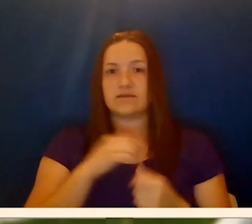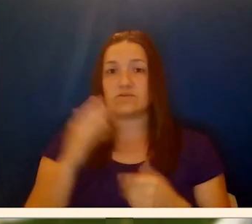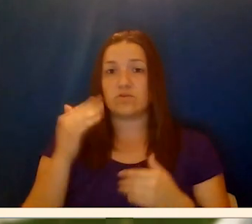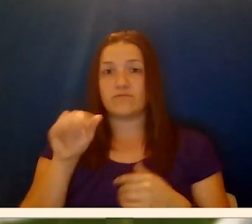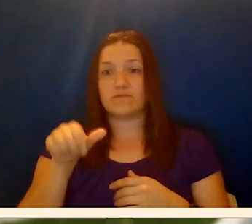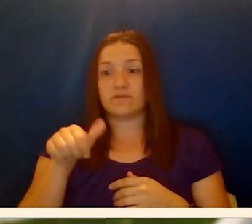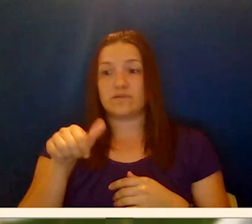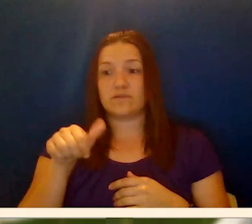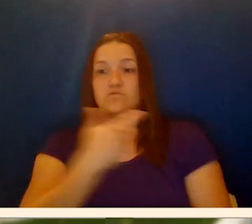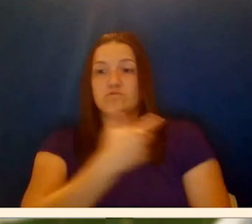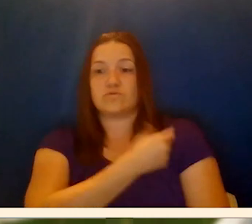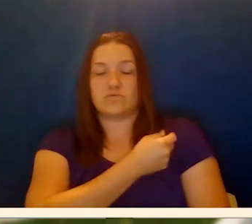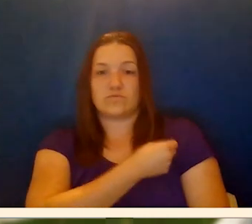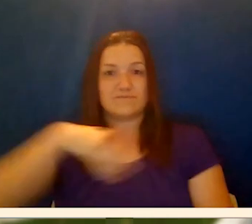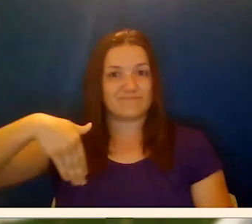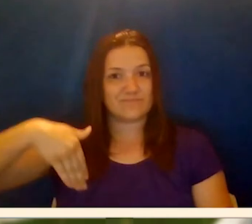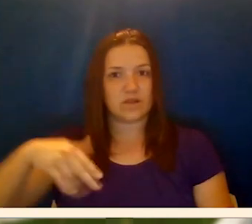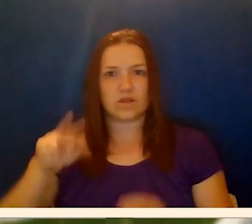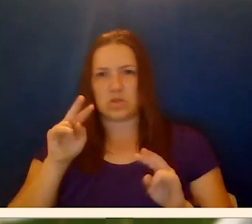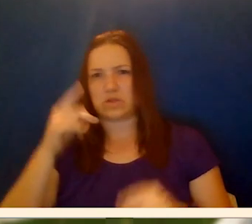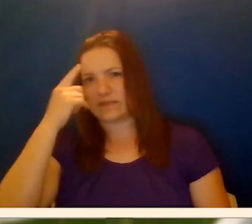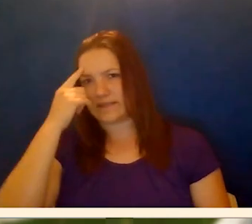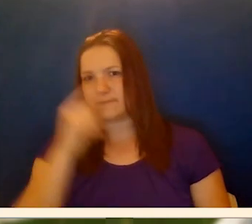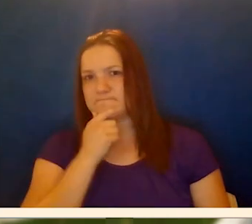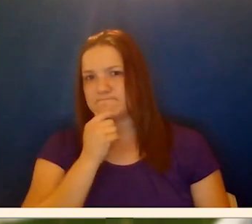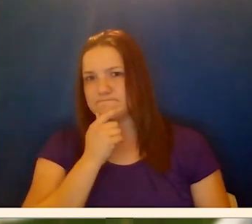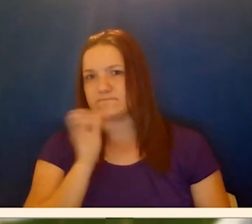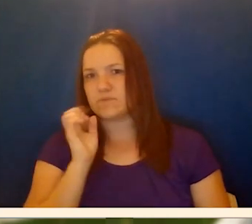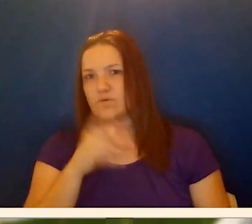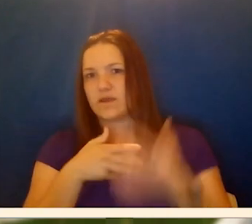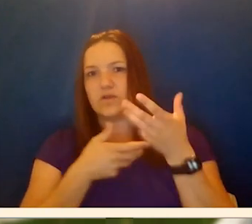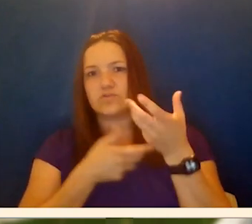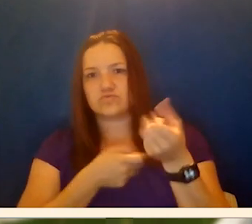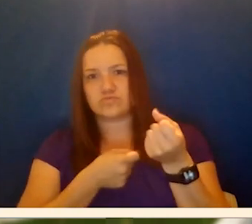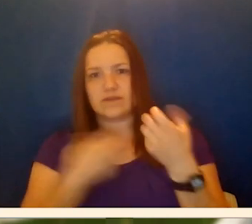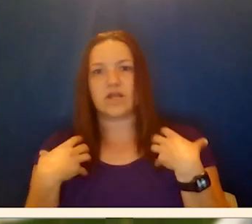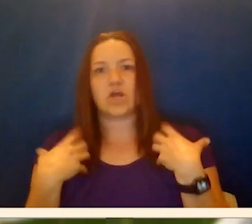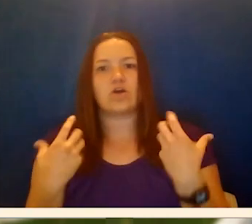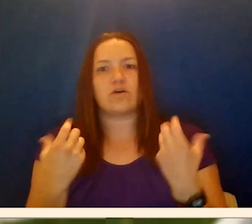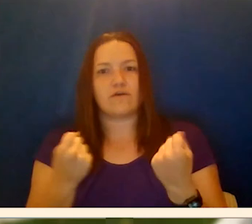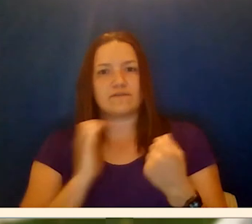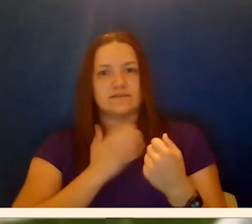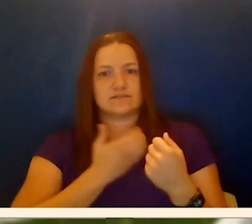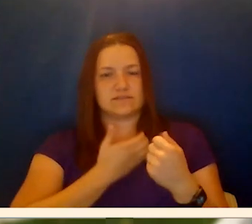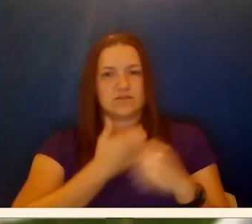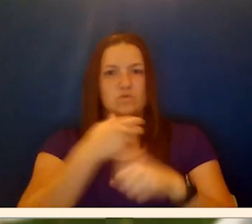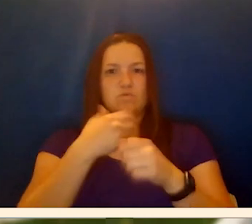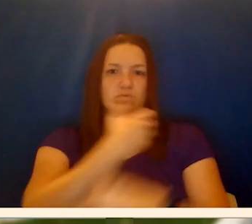our unvaccinated population is looking at that and has trust and confidence in our physicians,